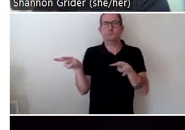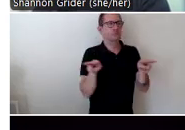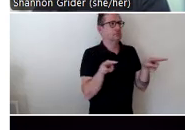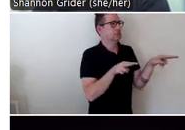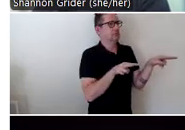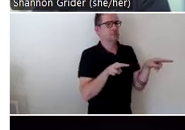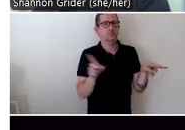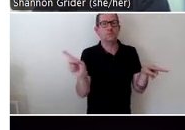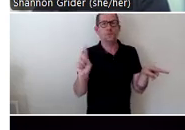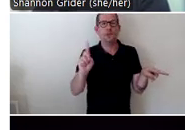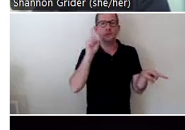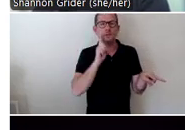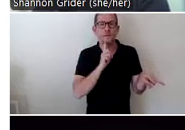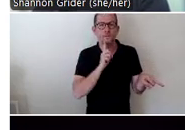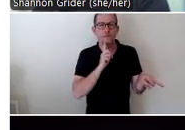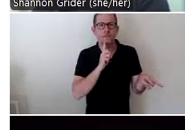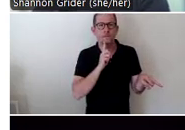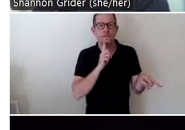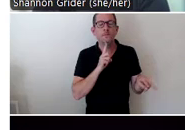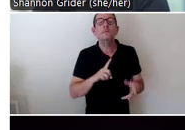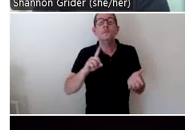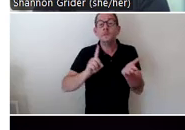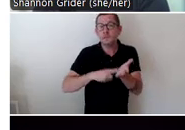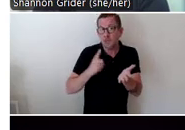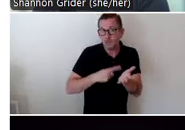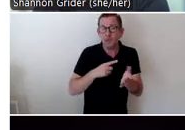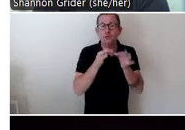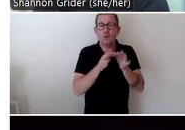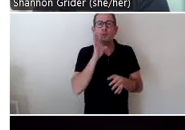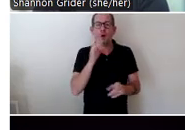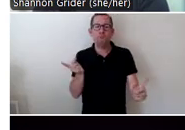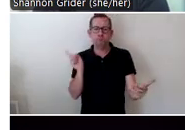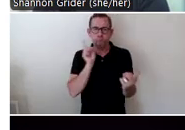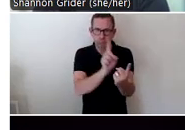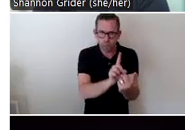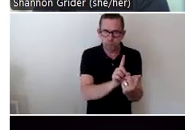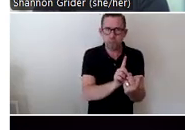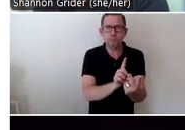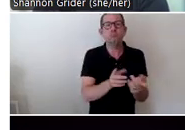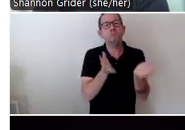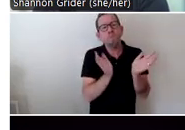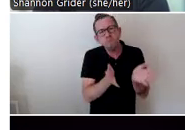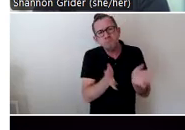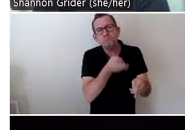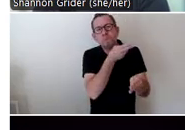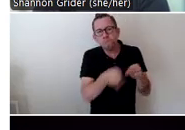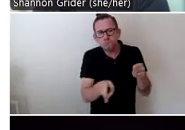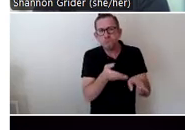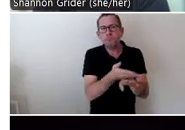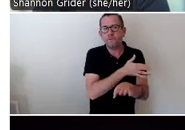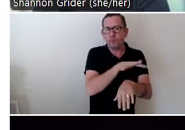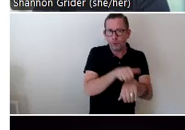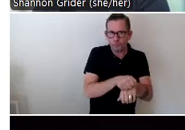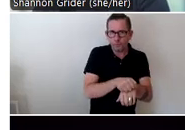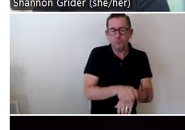you. And the interpreter is going to look around the room and see if they see the deaf individual there or not. Sometimes